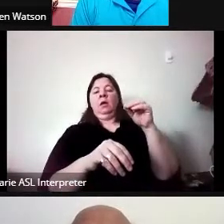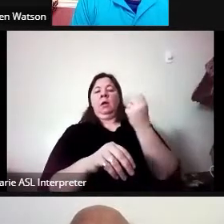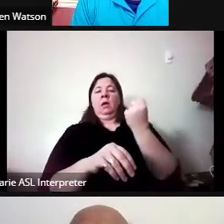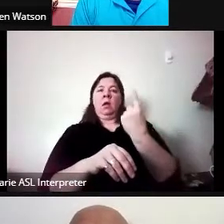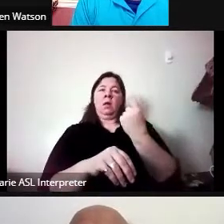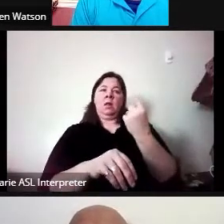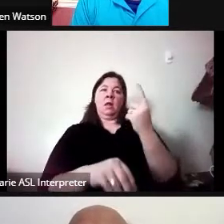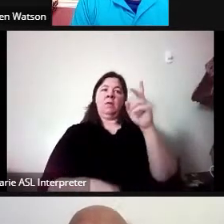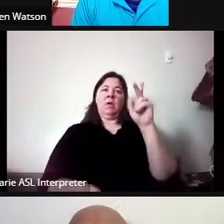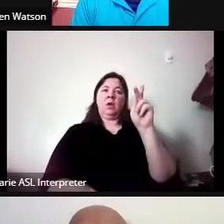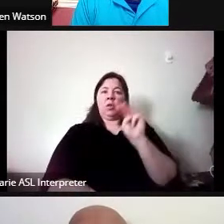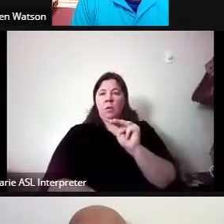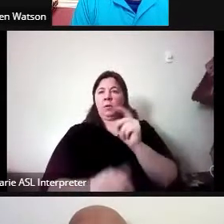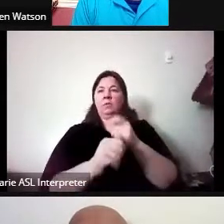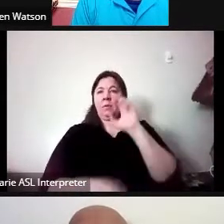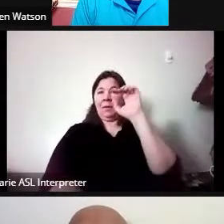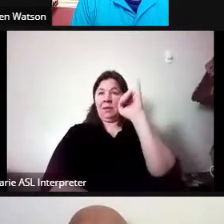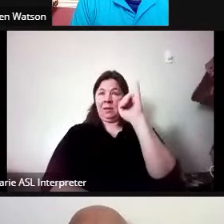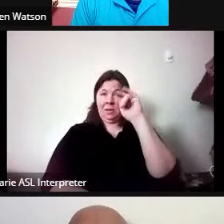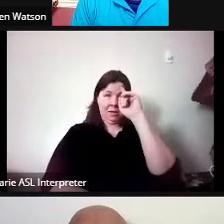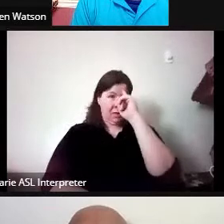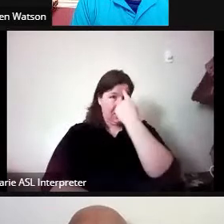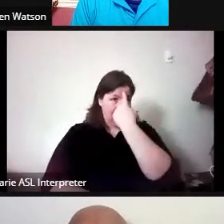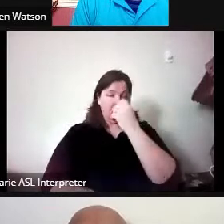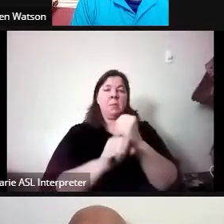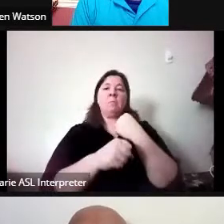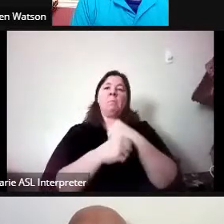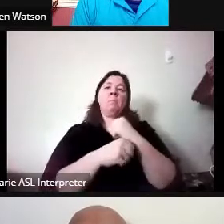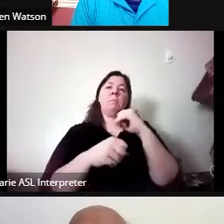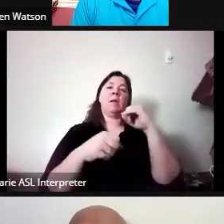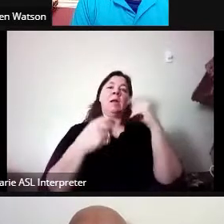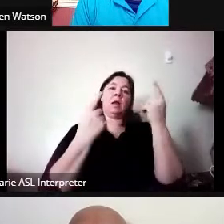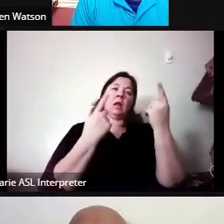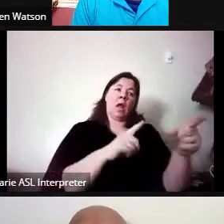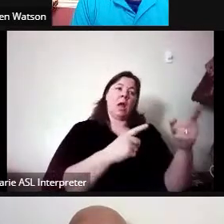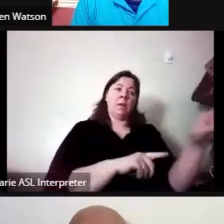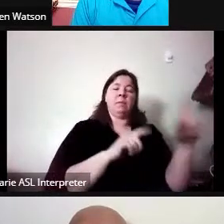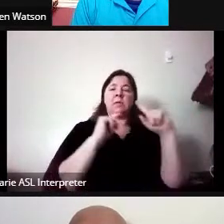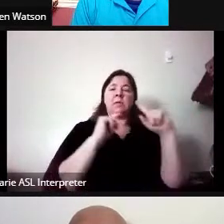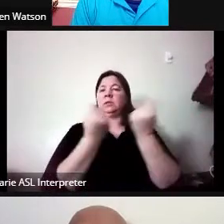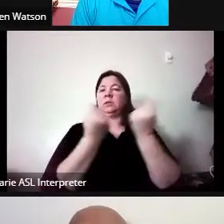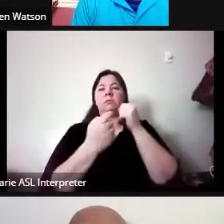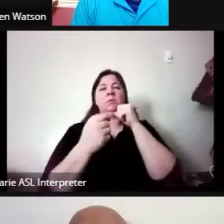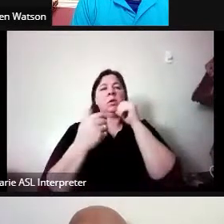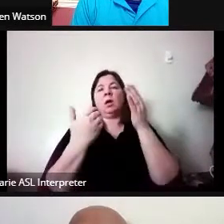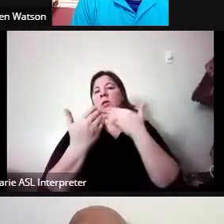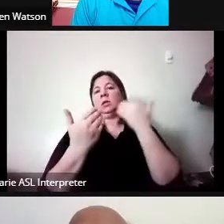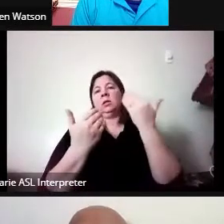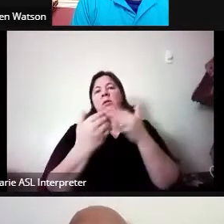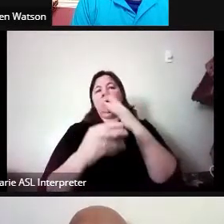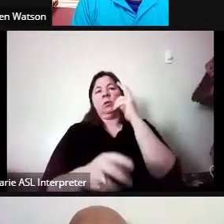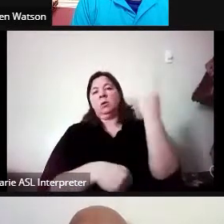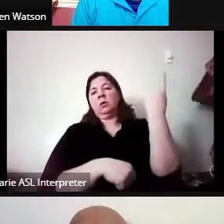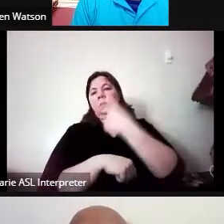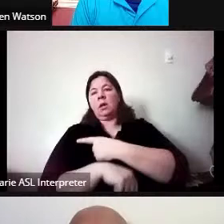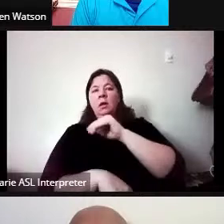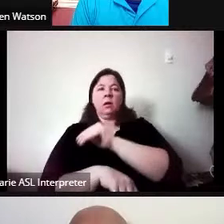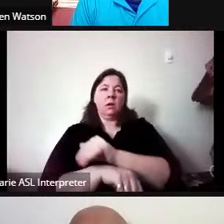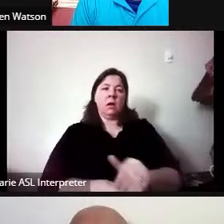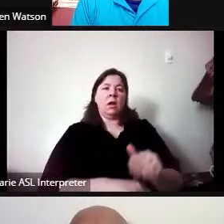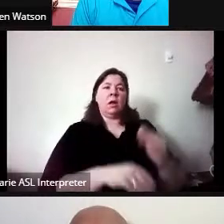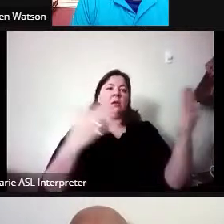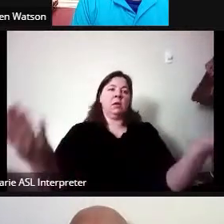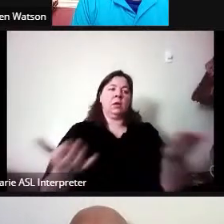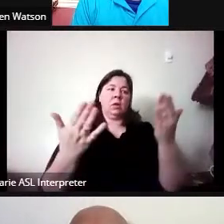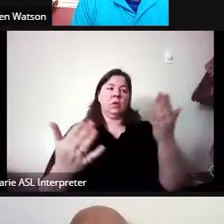kilometers away from India, and making this happen with this team is not an easy task. Day and night, here it is day,